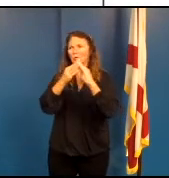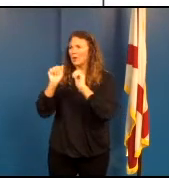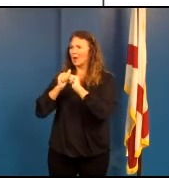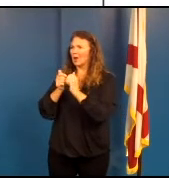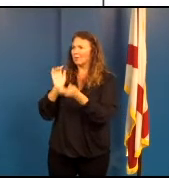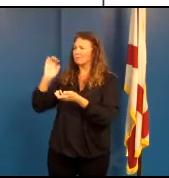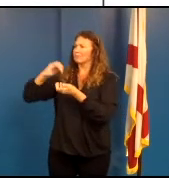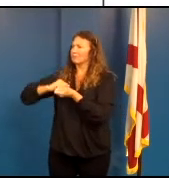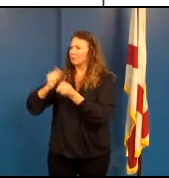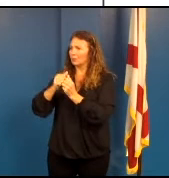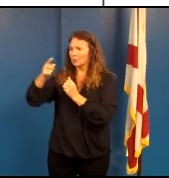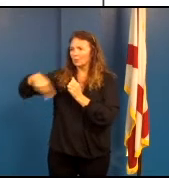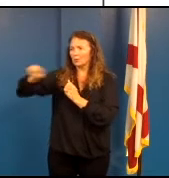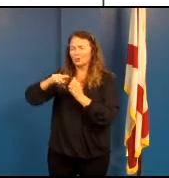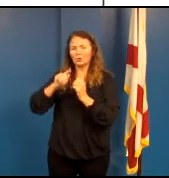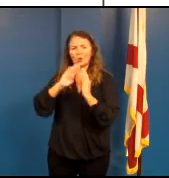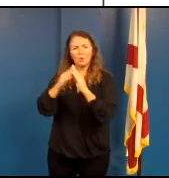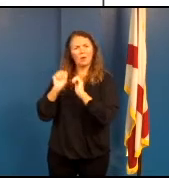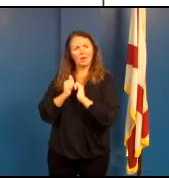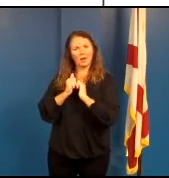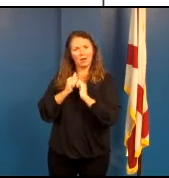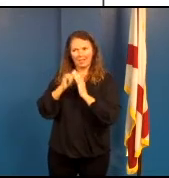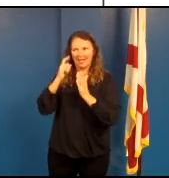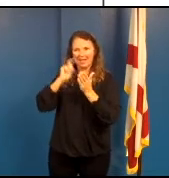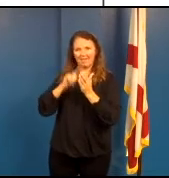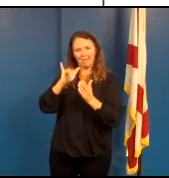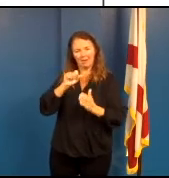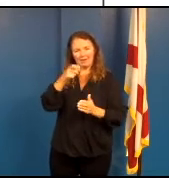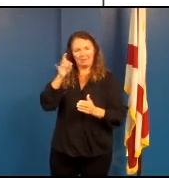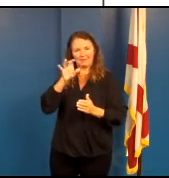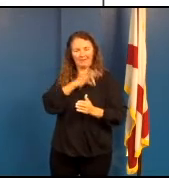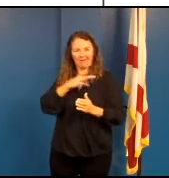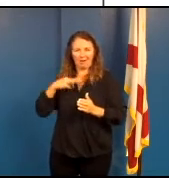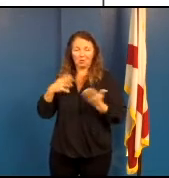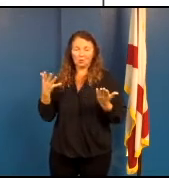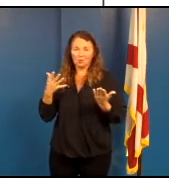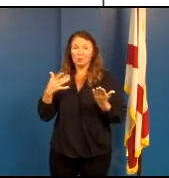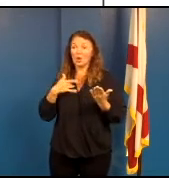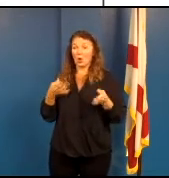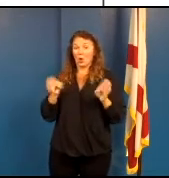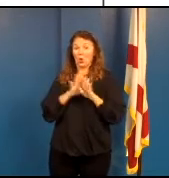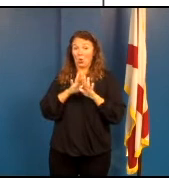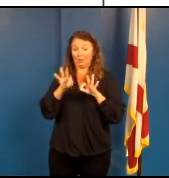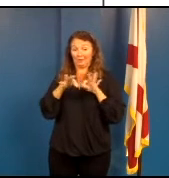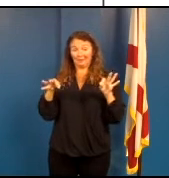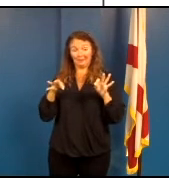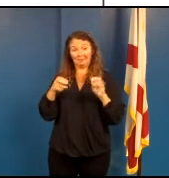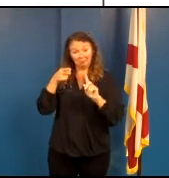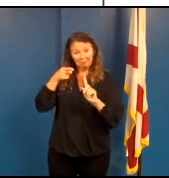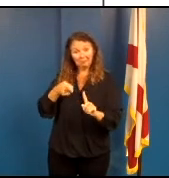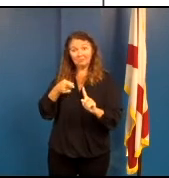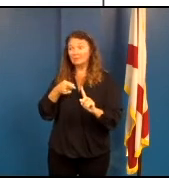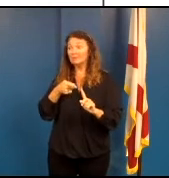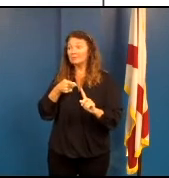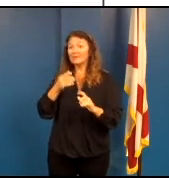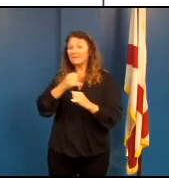strategies identified by the SPC faculty. And so I will just close by